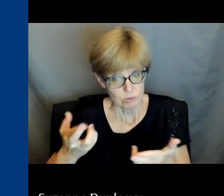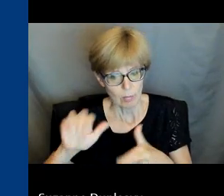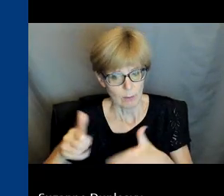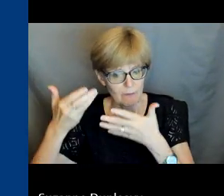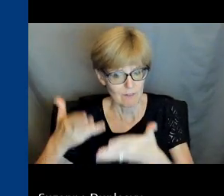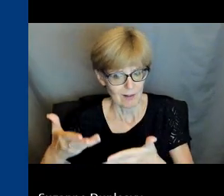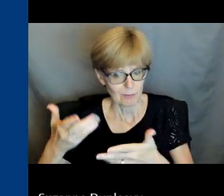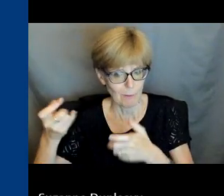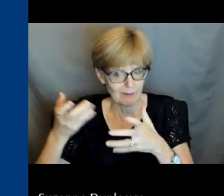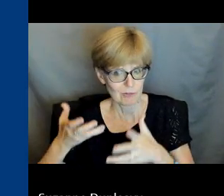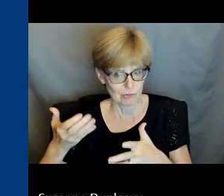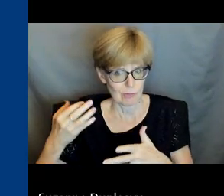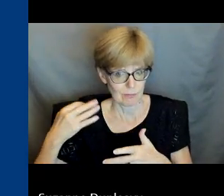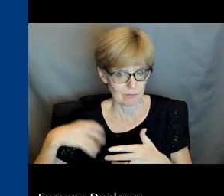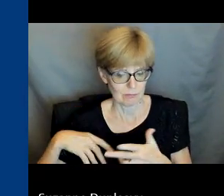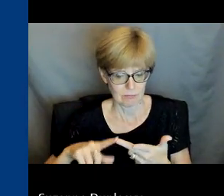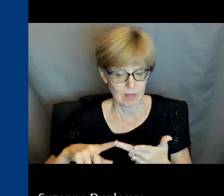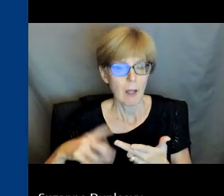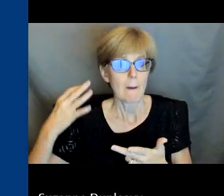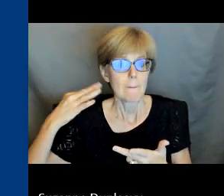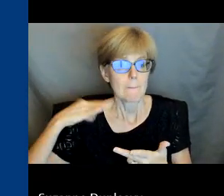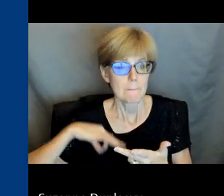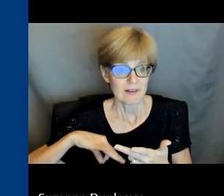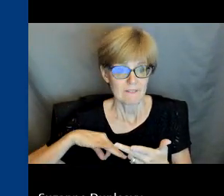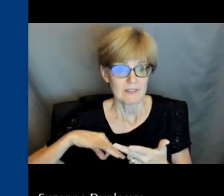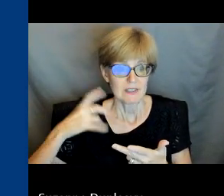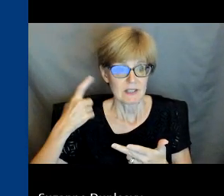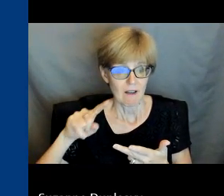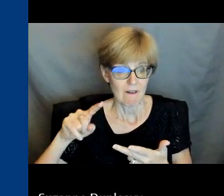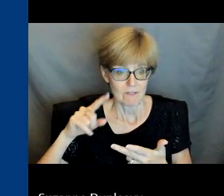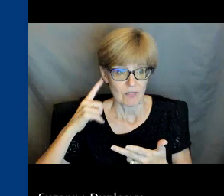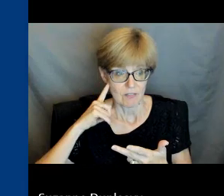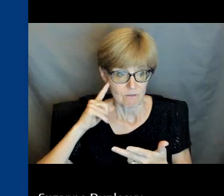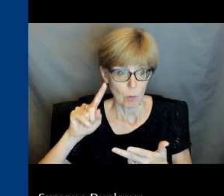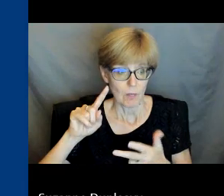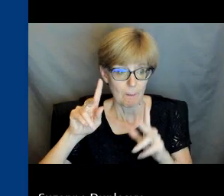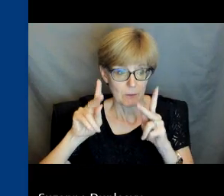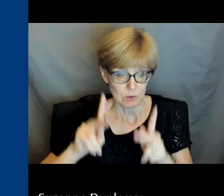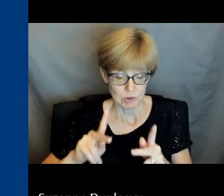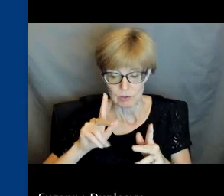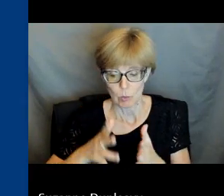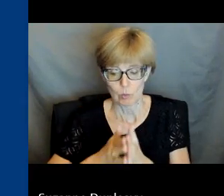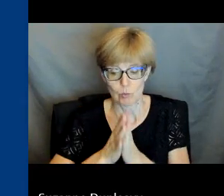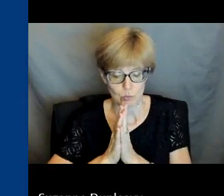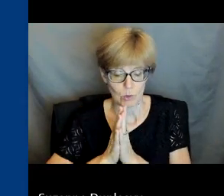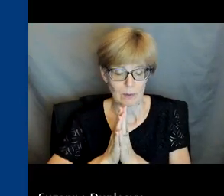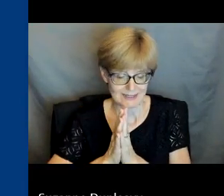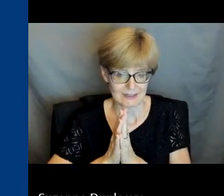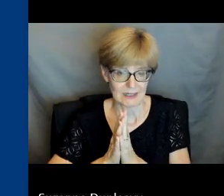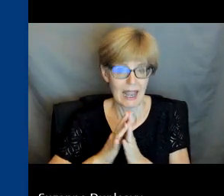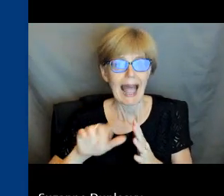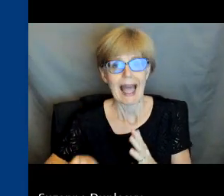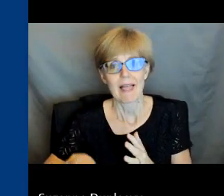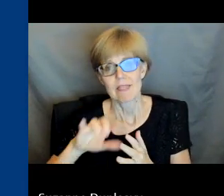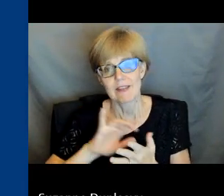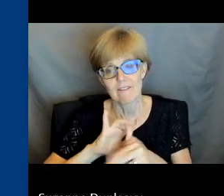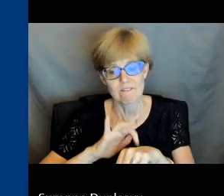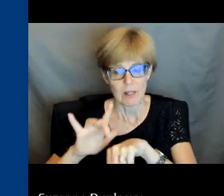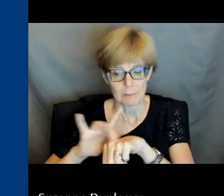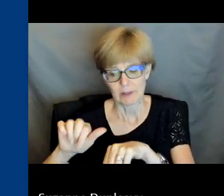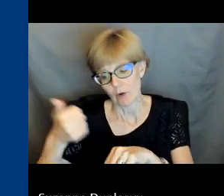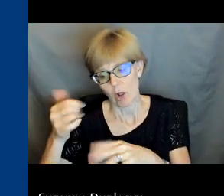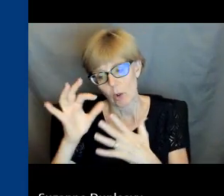manager, the benefits of the requested accommodation to the person making the request, as well as the availability of alternatives to